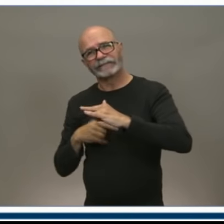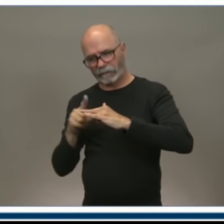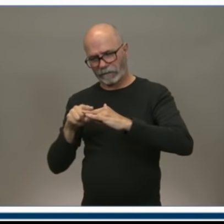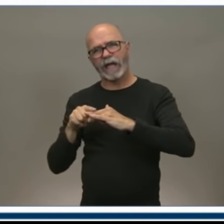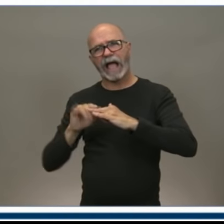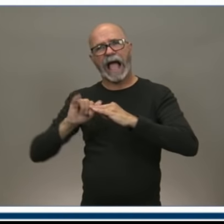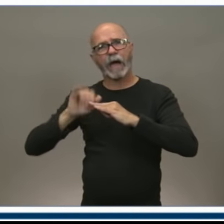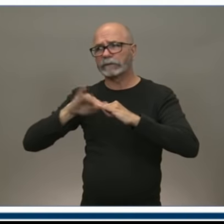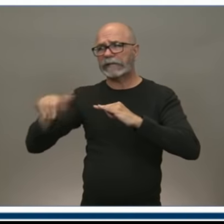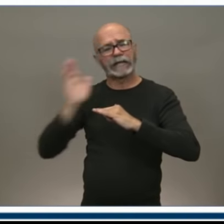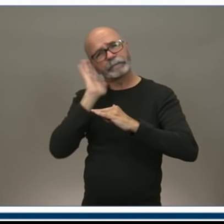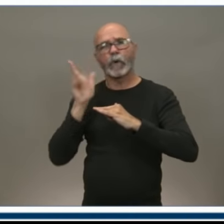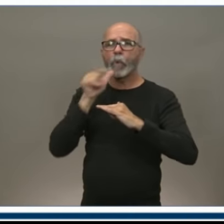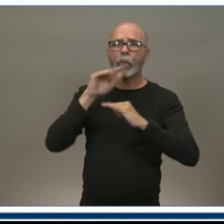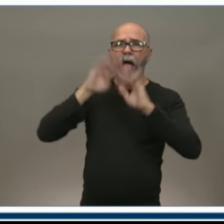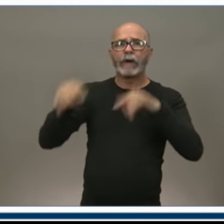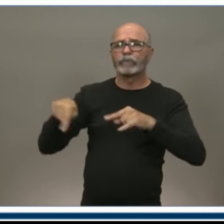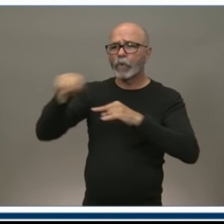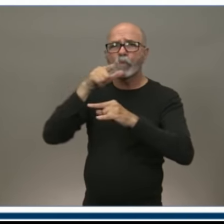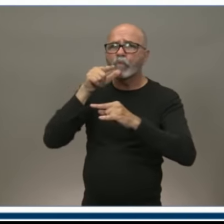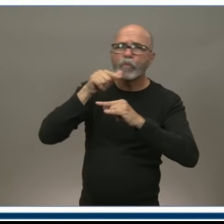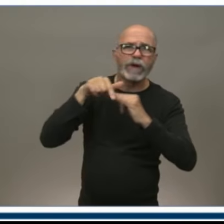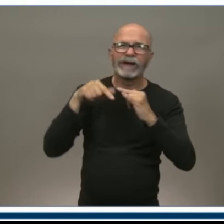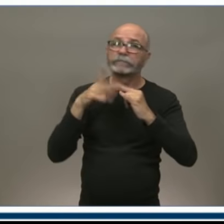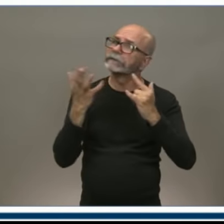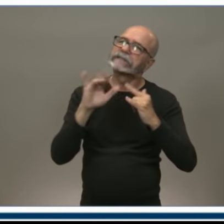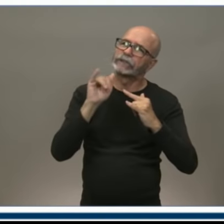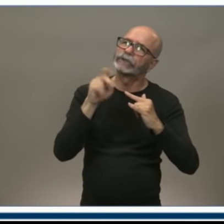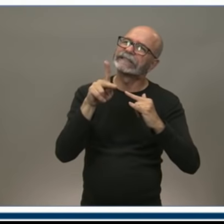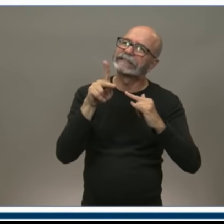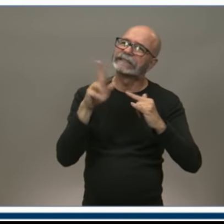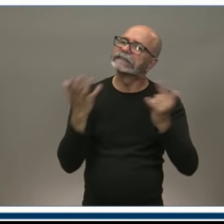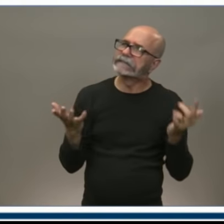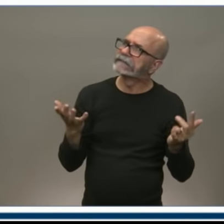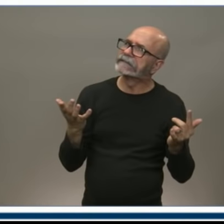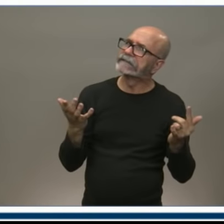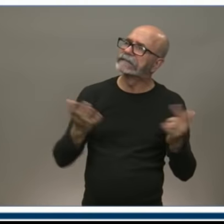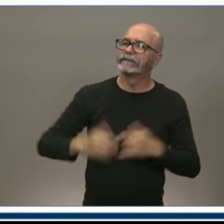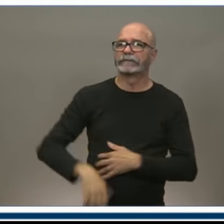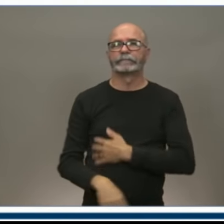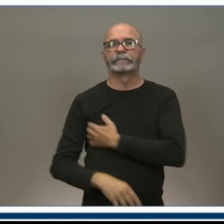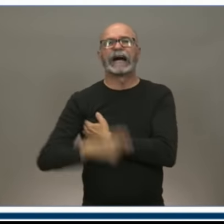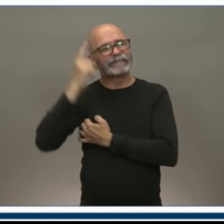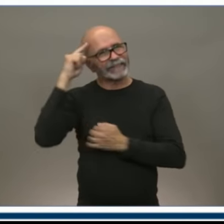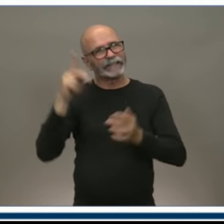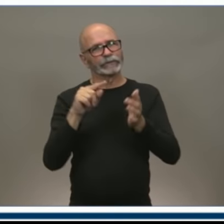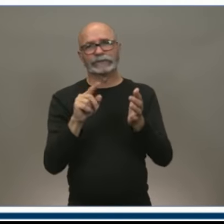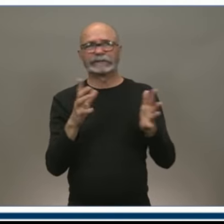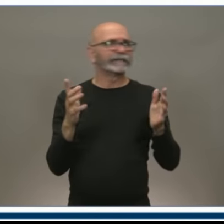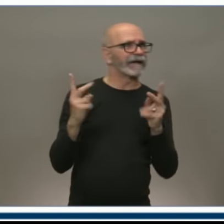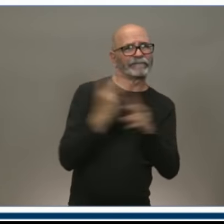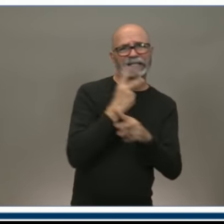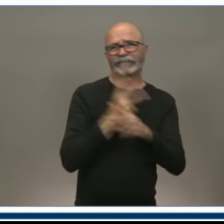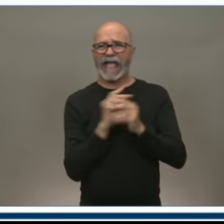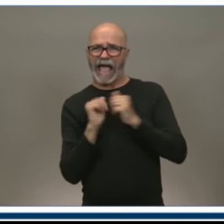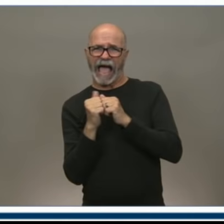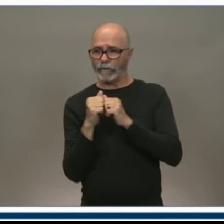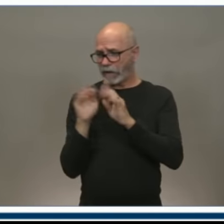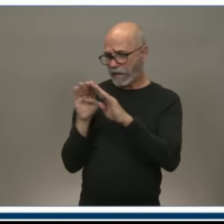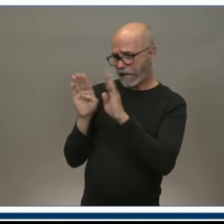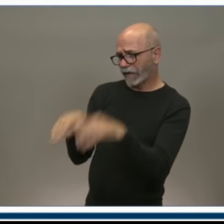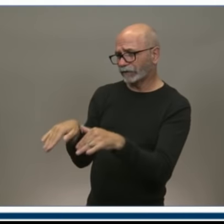are looking at some ways that we may make make it clearer in terms of what can be done within a household.